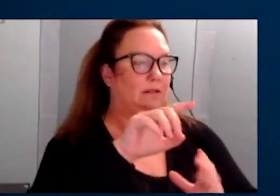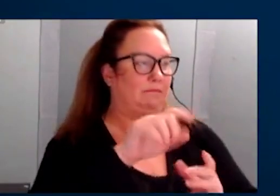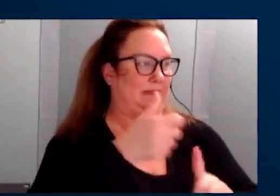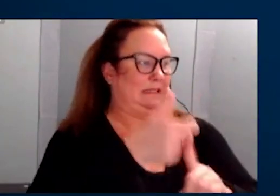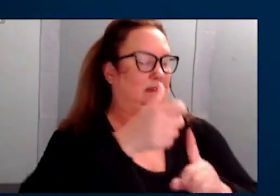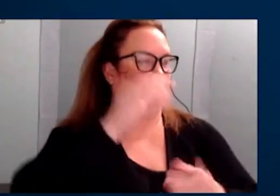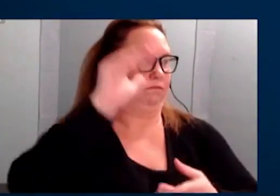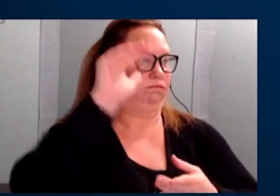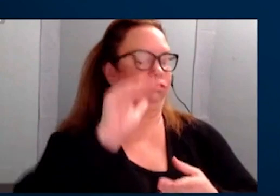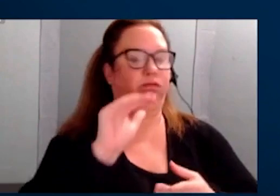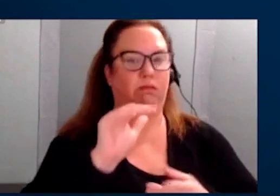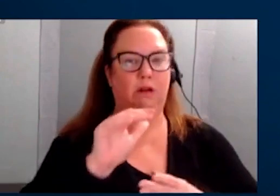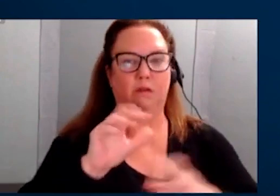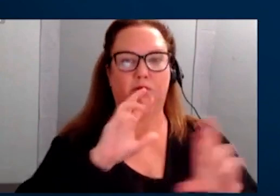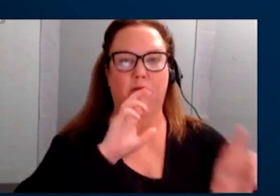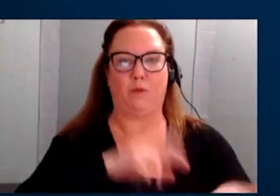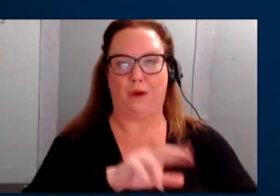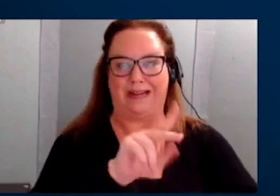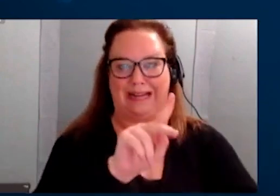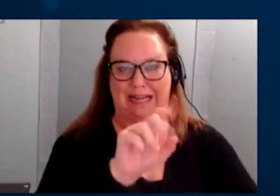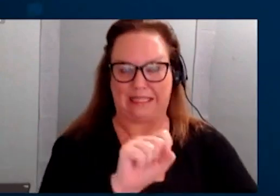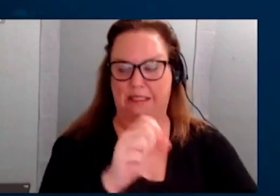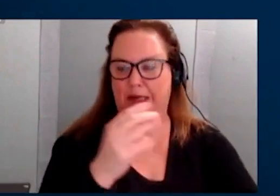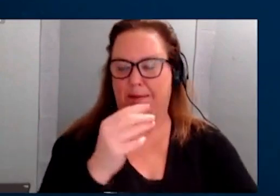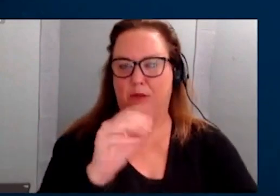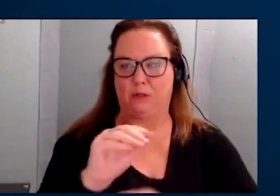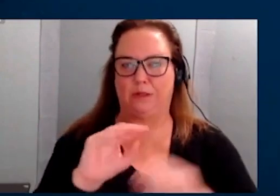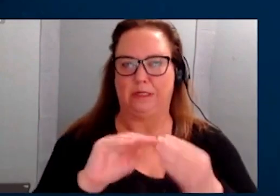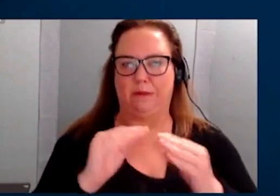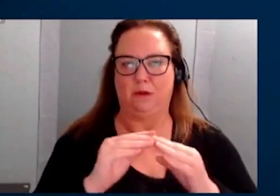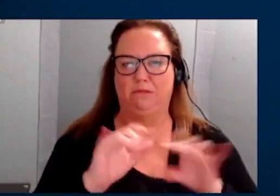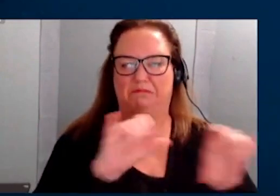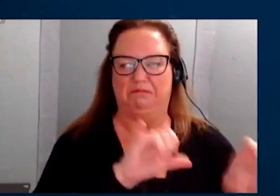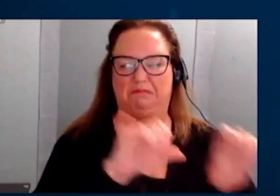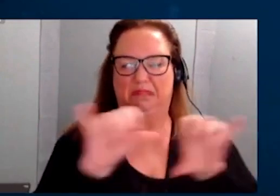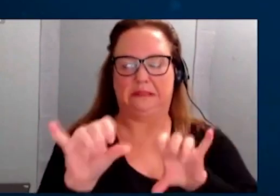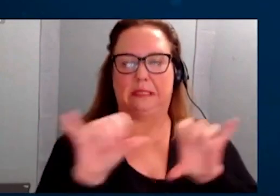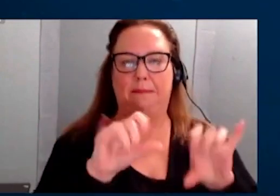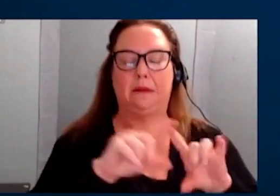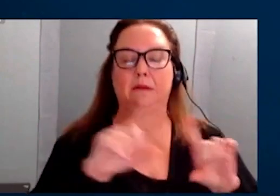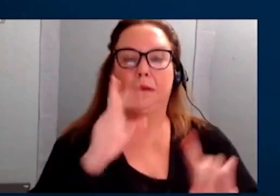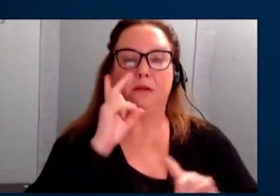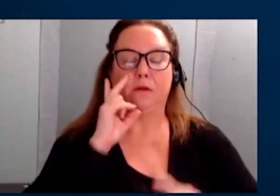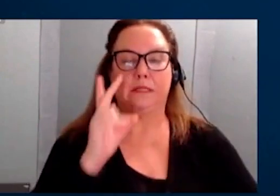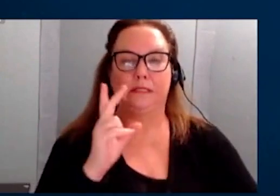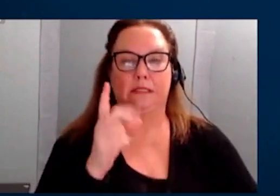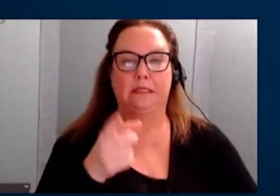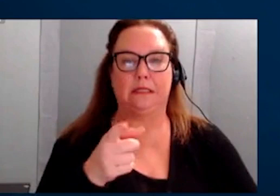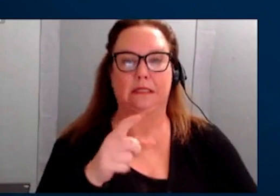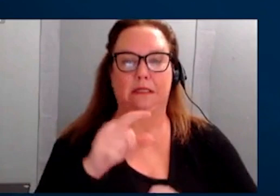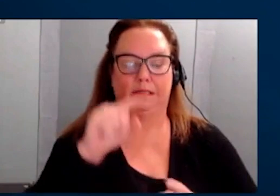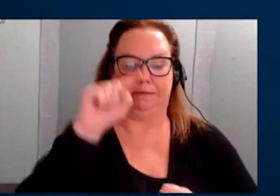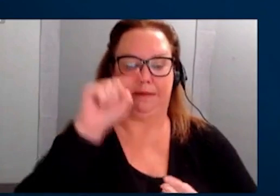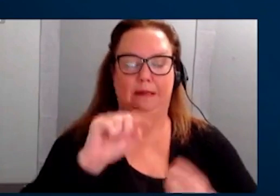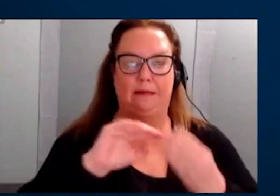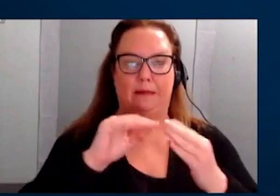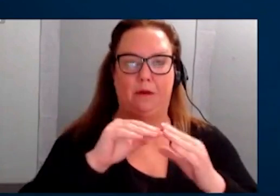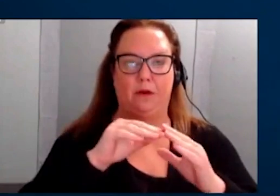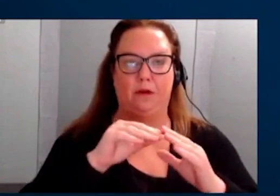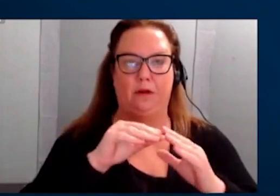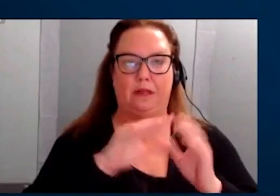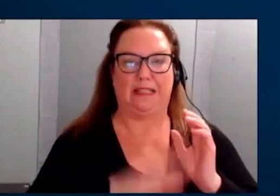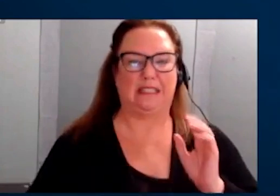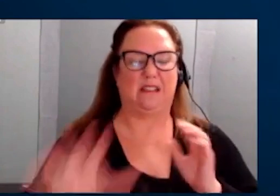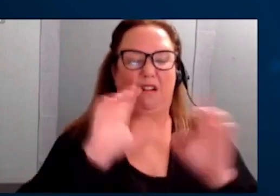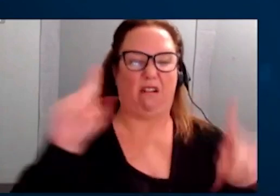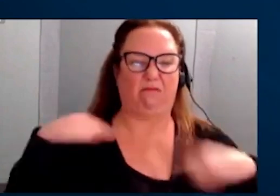now reported in Kansas, and Missouri's graph looks very similar. But you can see that the drop, and this is throughout the entire pandemic. Just a